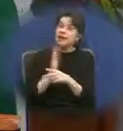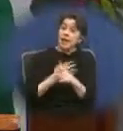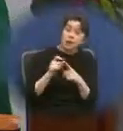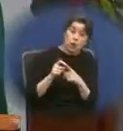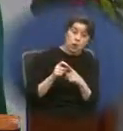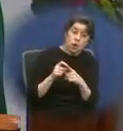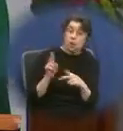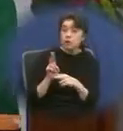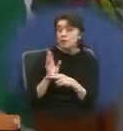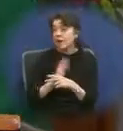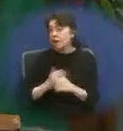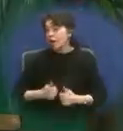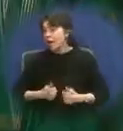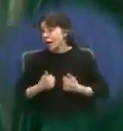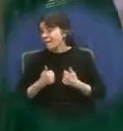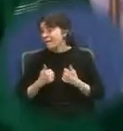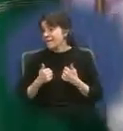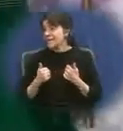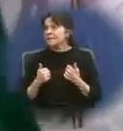Lord continue to strengthen us."